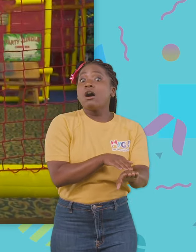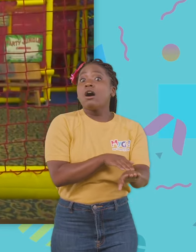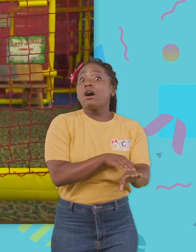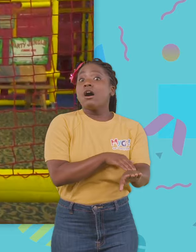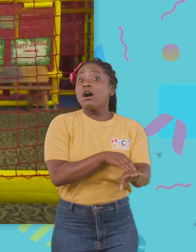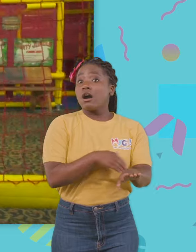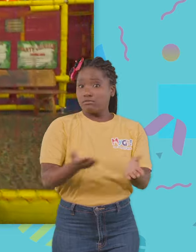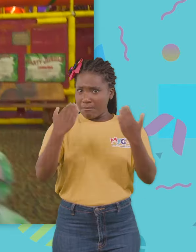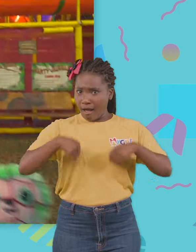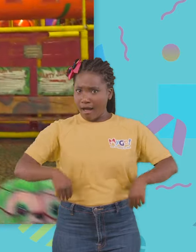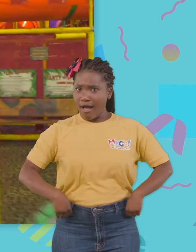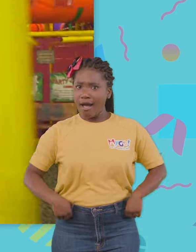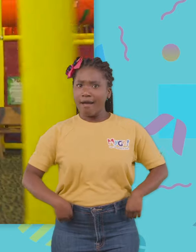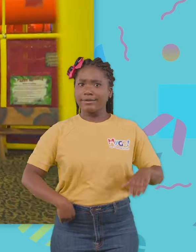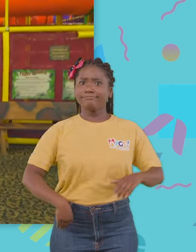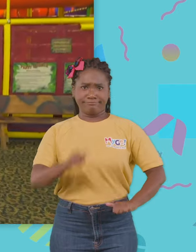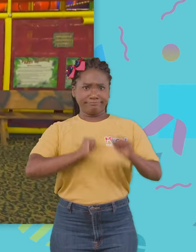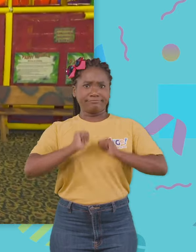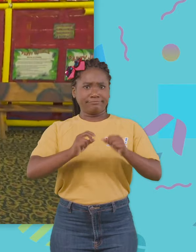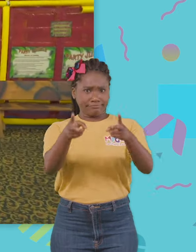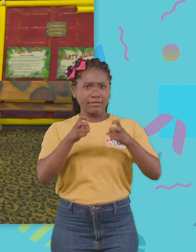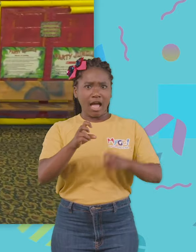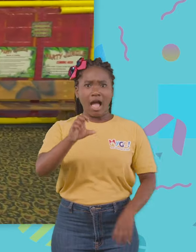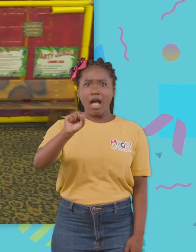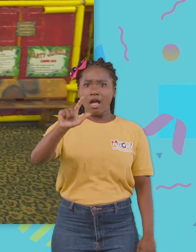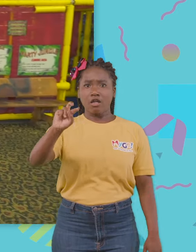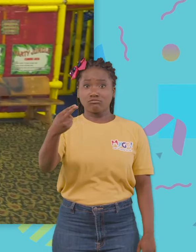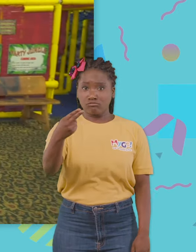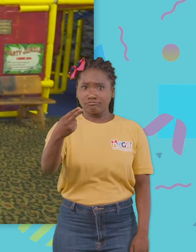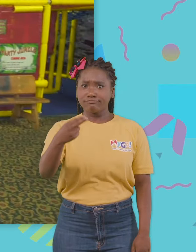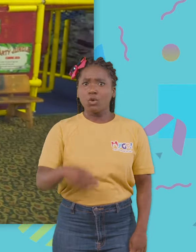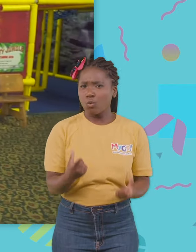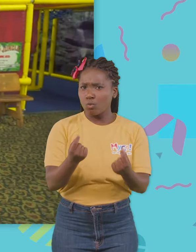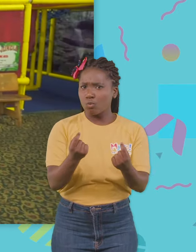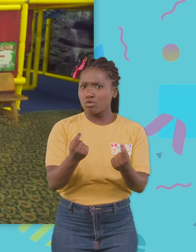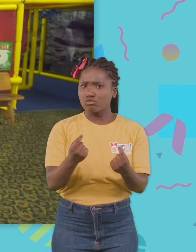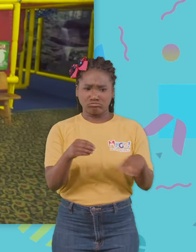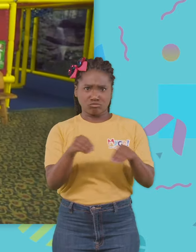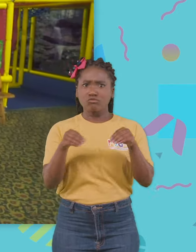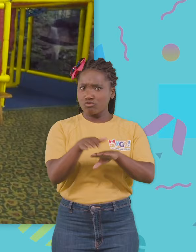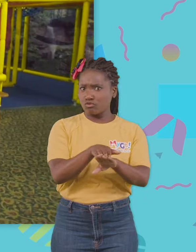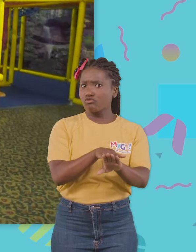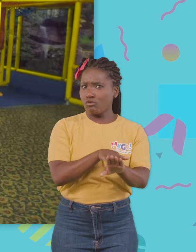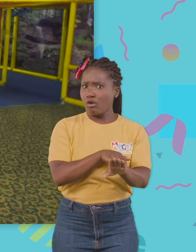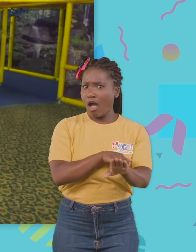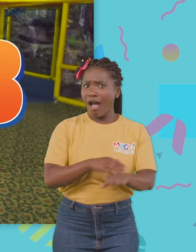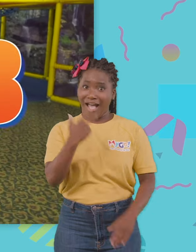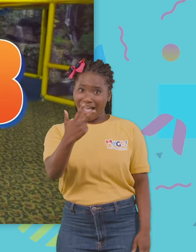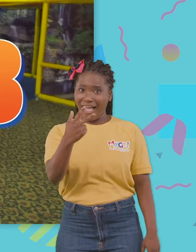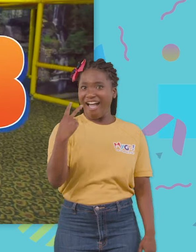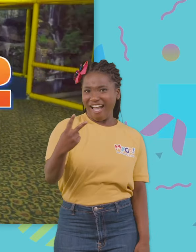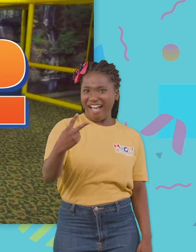slow? Here, come on! Let's act like a sloth together. Okay. How you act like a sloth is you just move really slow. Ready?